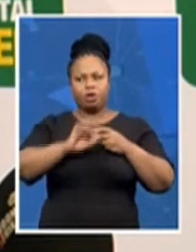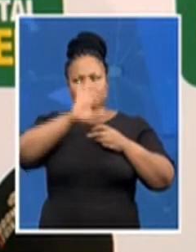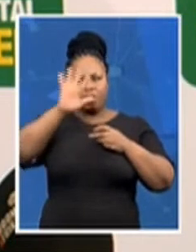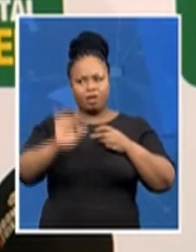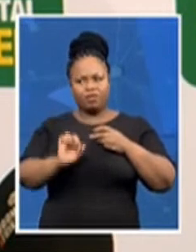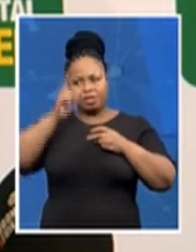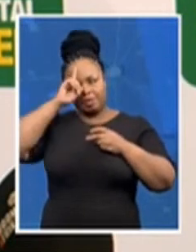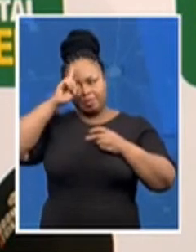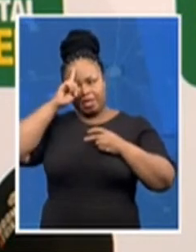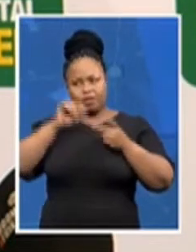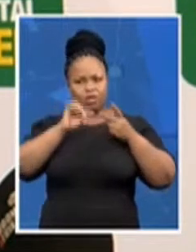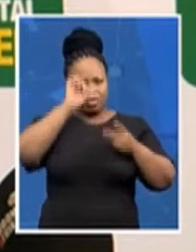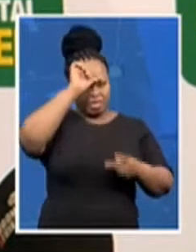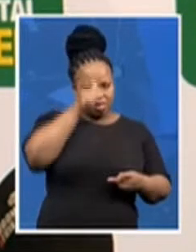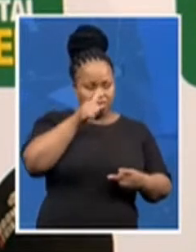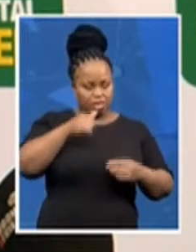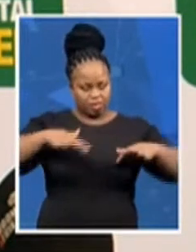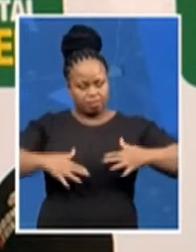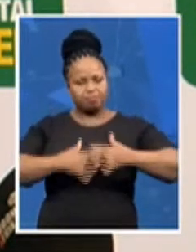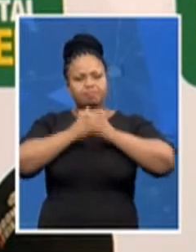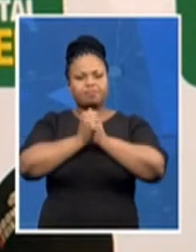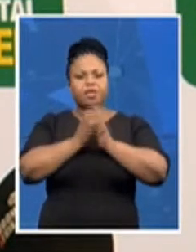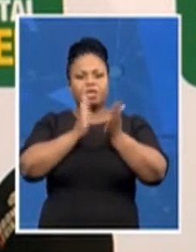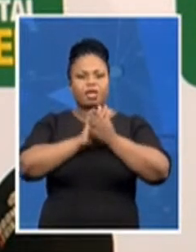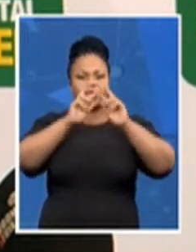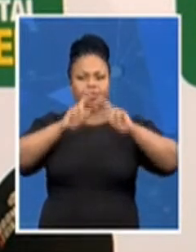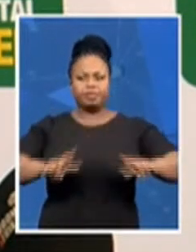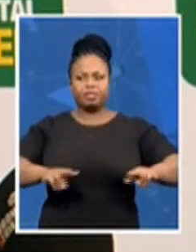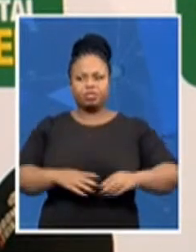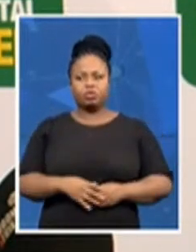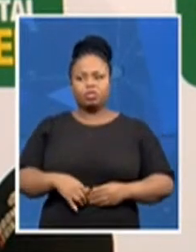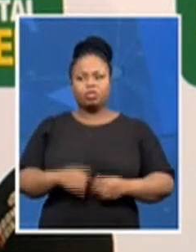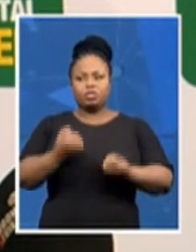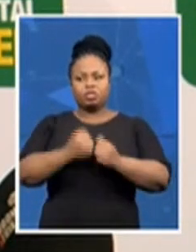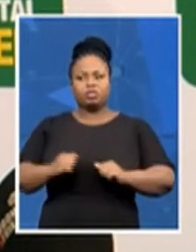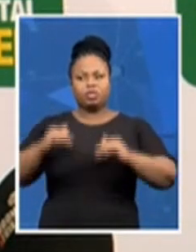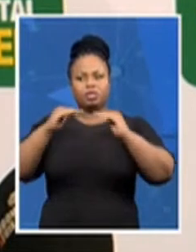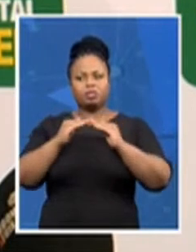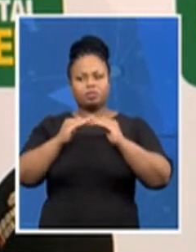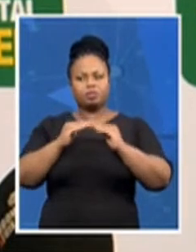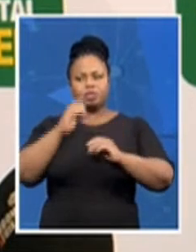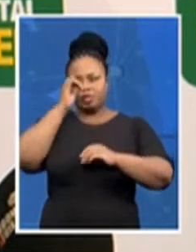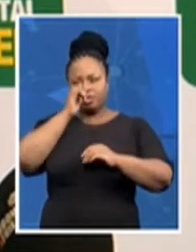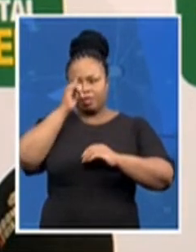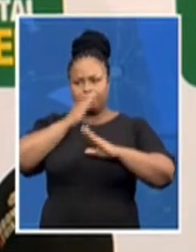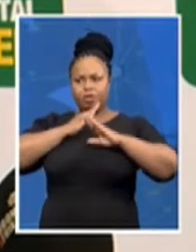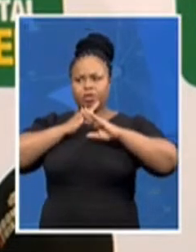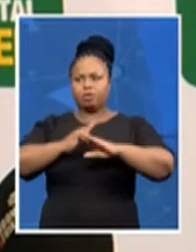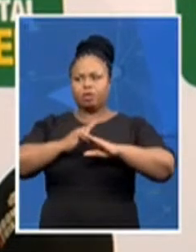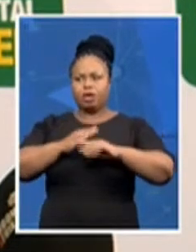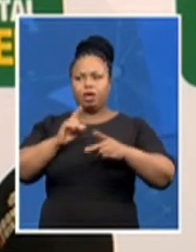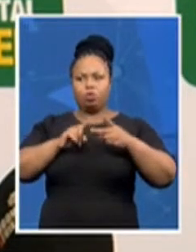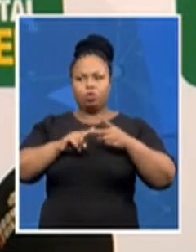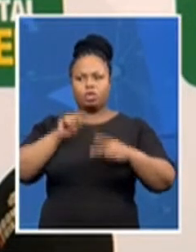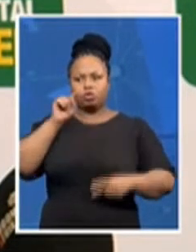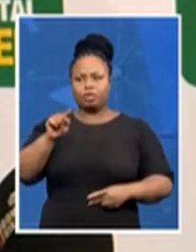The Justice, Crime Prevention and Security Cluster will continue its relentless